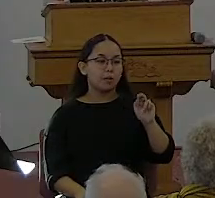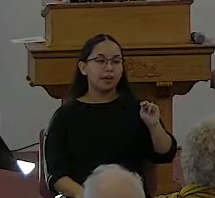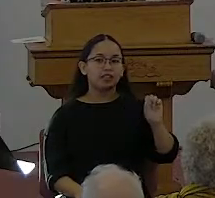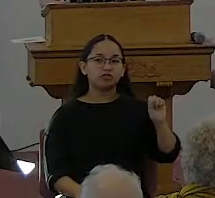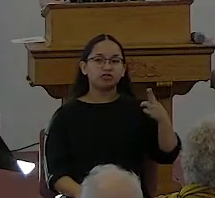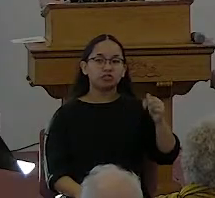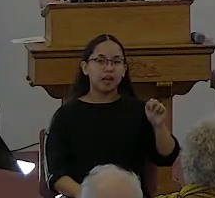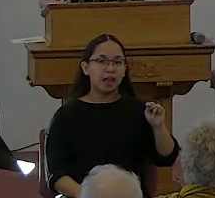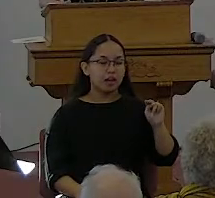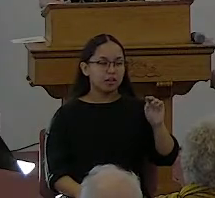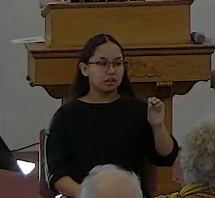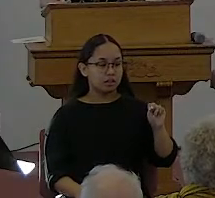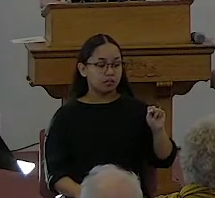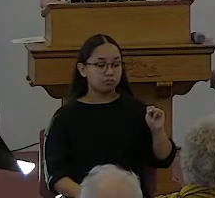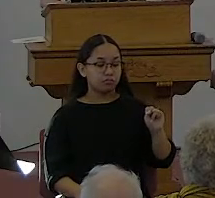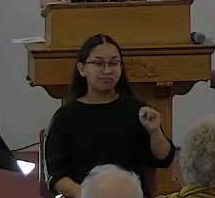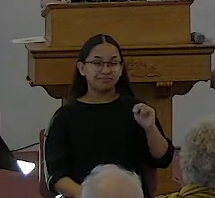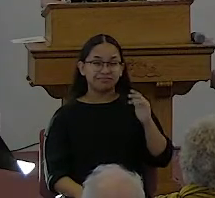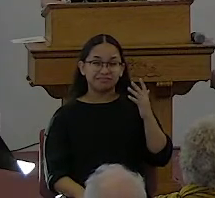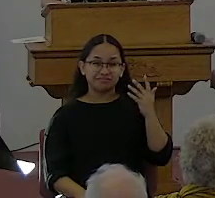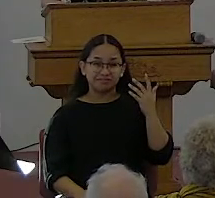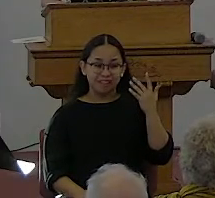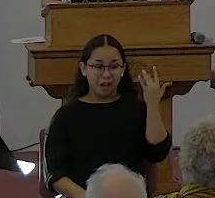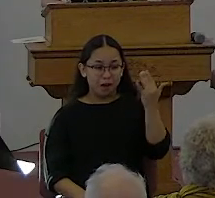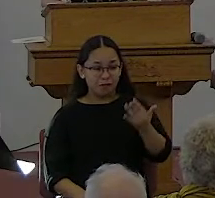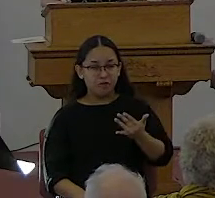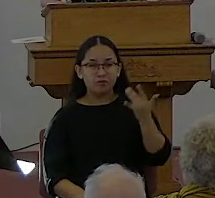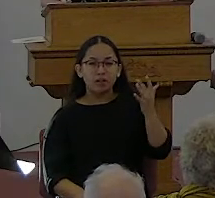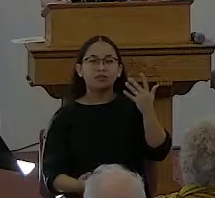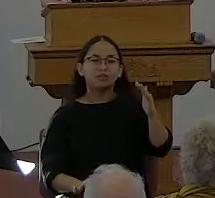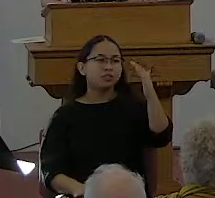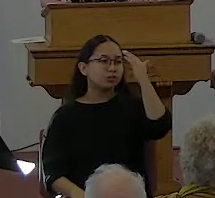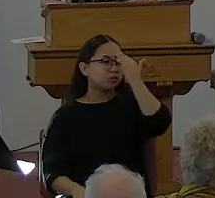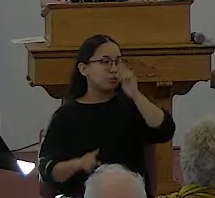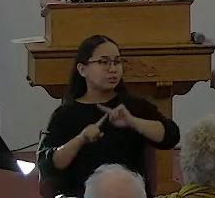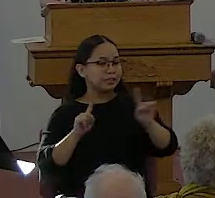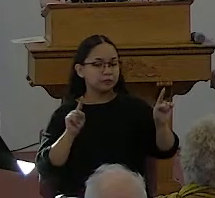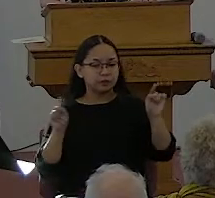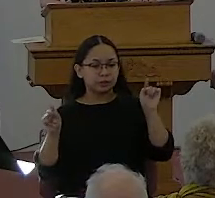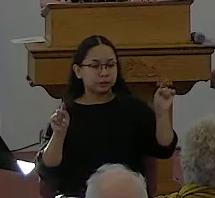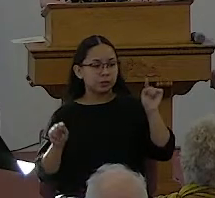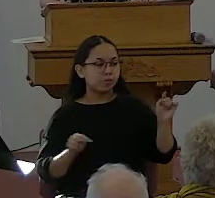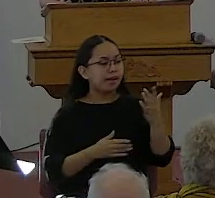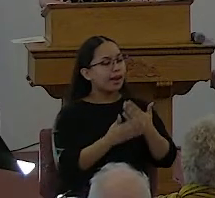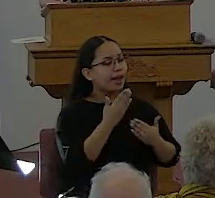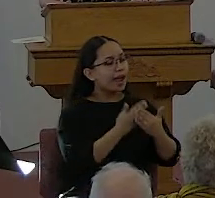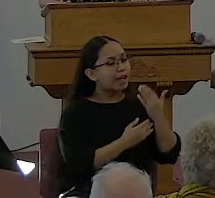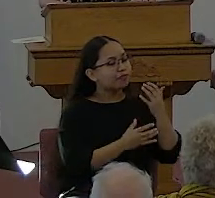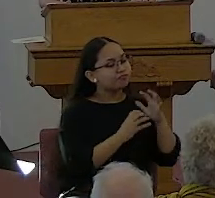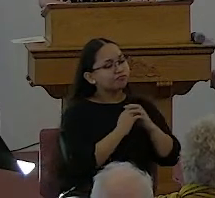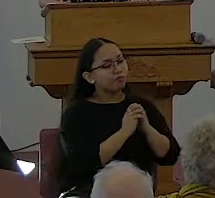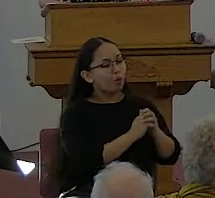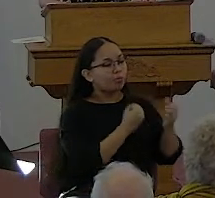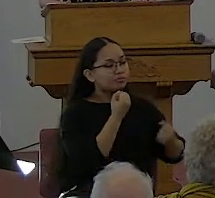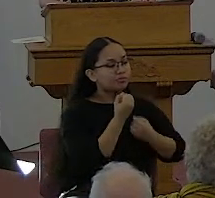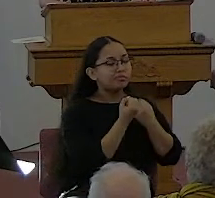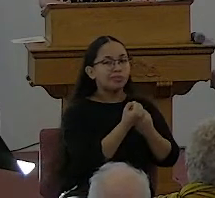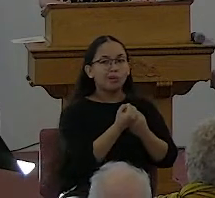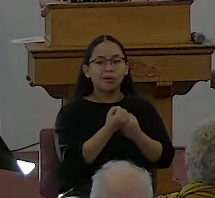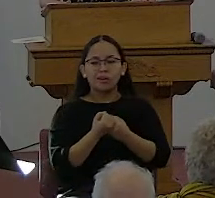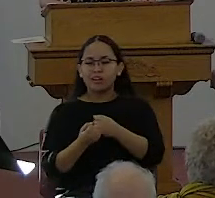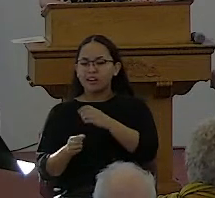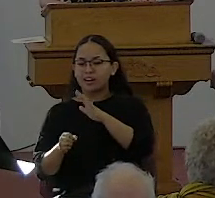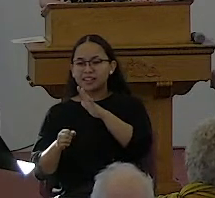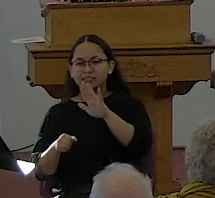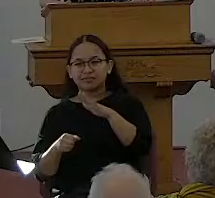After a while, you learn the subtle difference between holding a hand and chaining a soul. And you learn that love doesn't